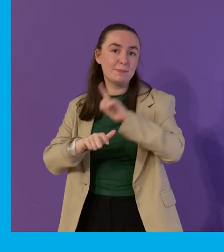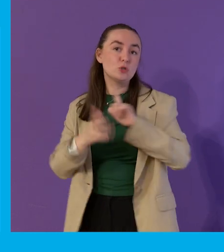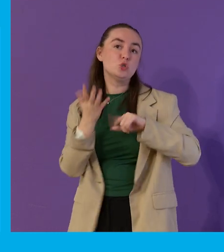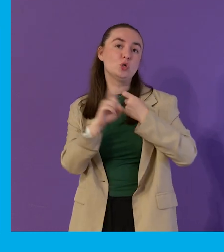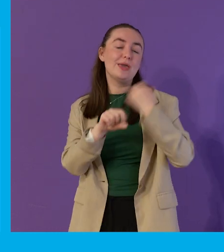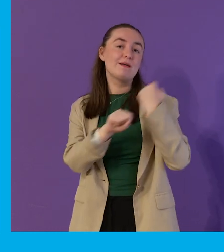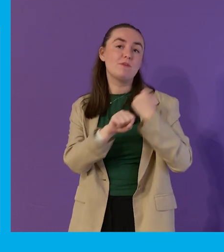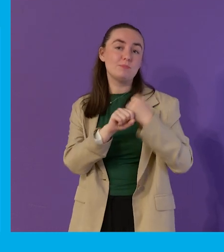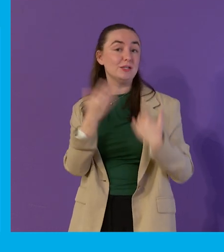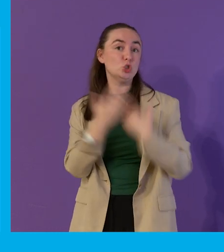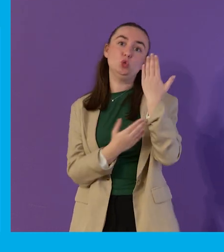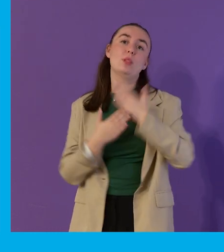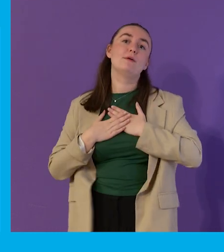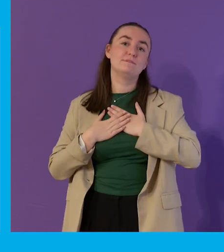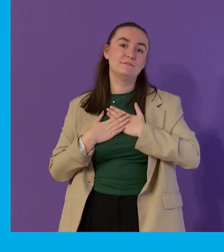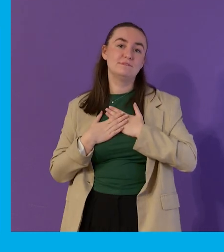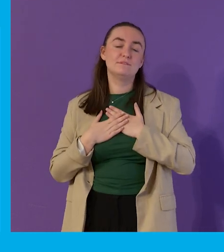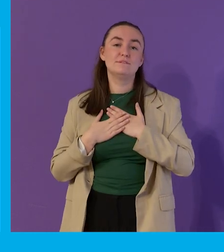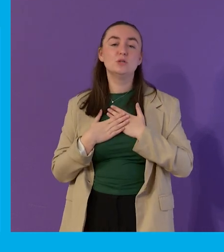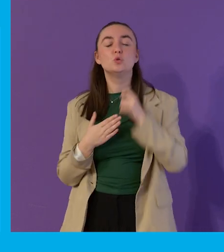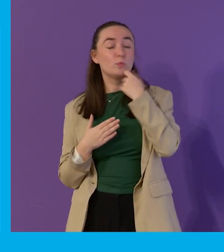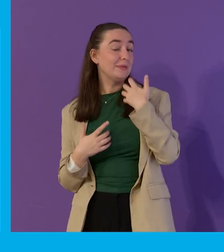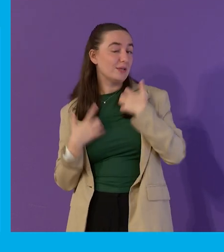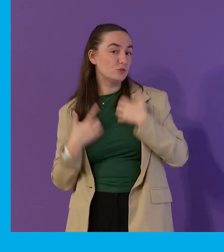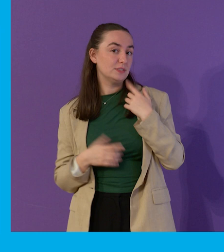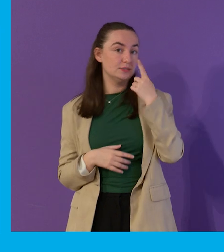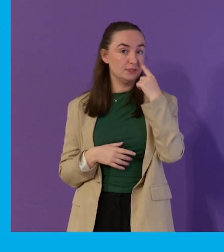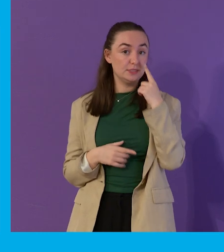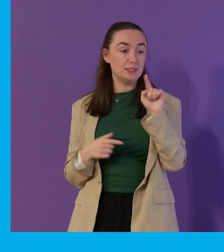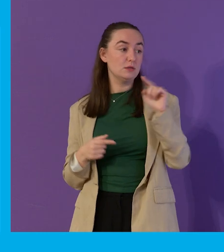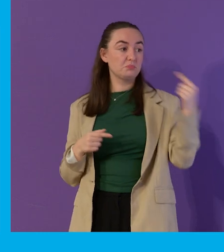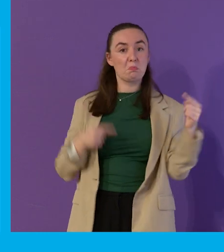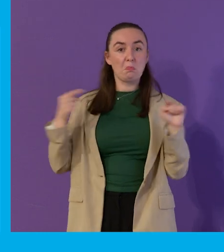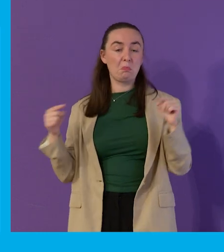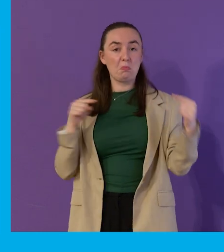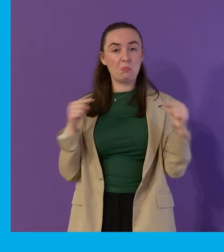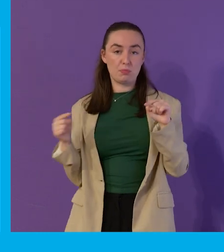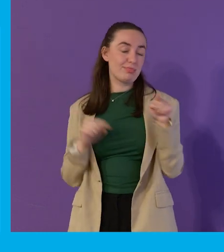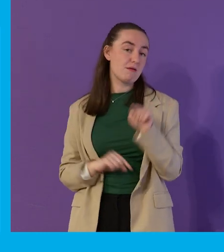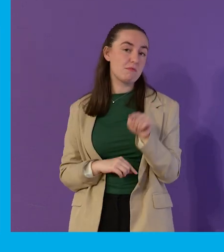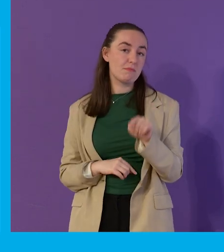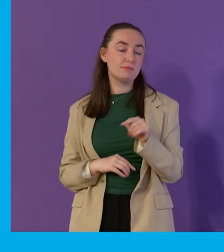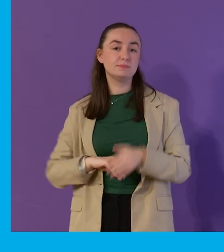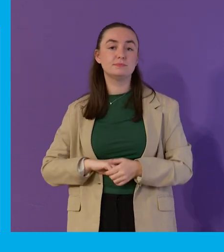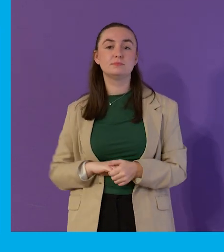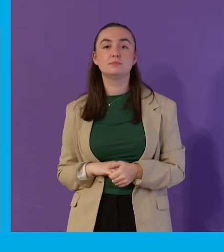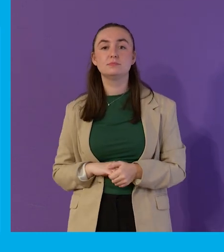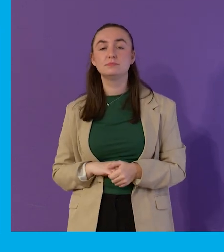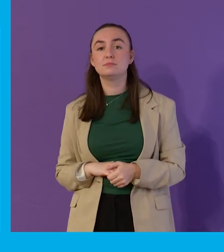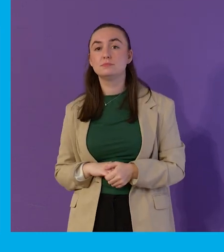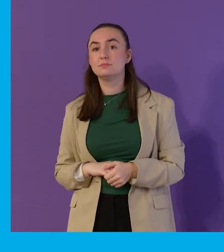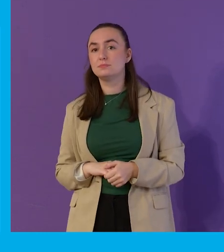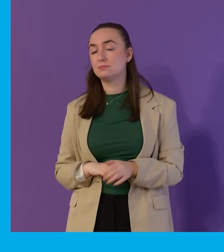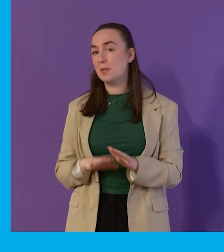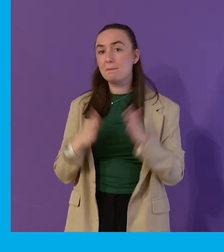Scotland marshal their arguments on both sides of that. But, you know, whatever those arguments are, a priori, in